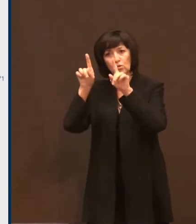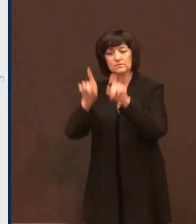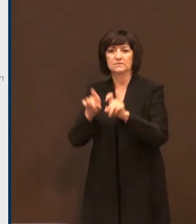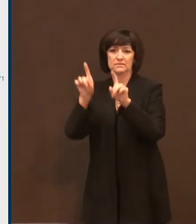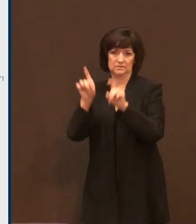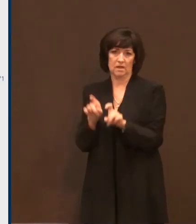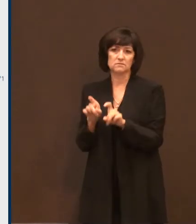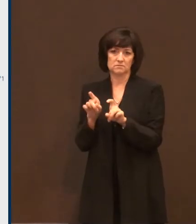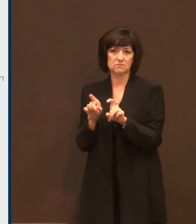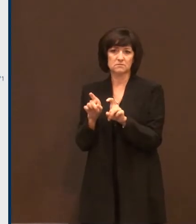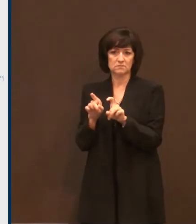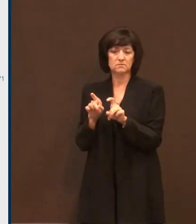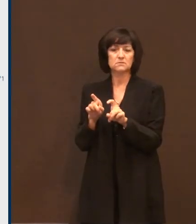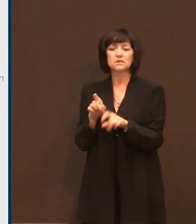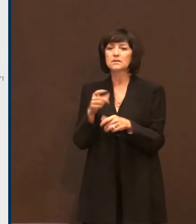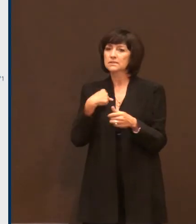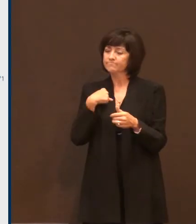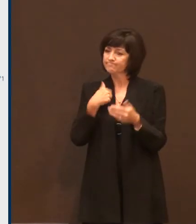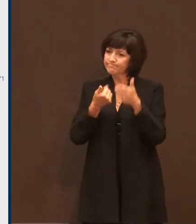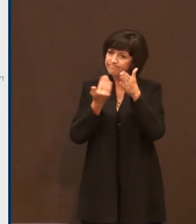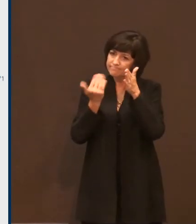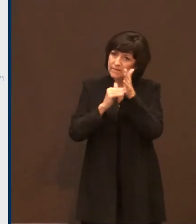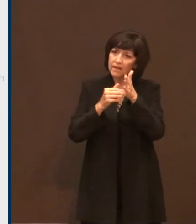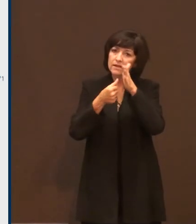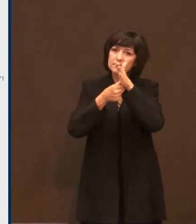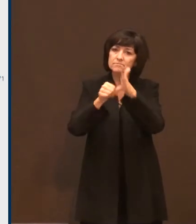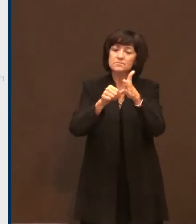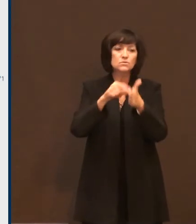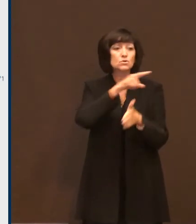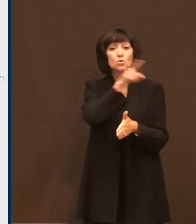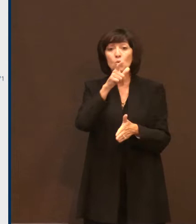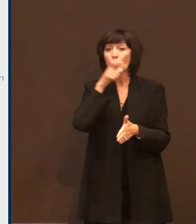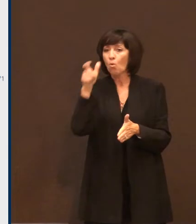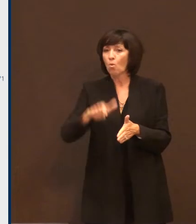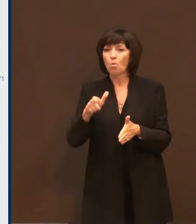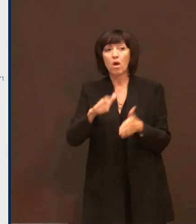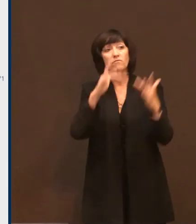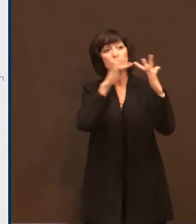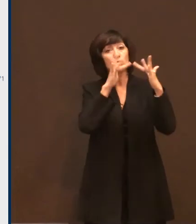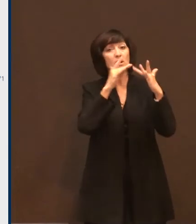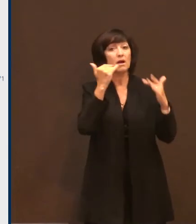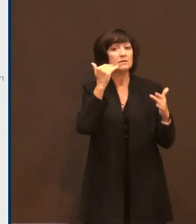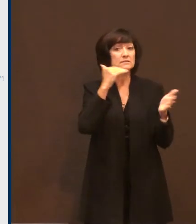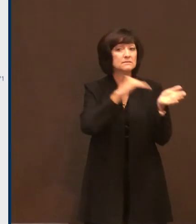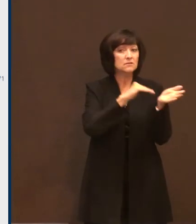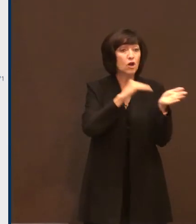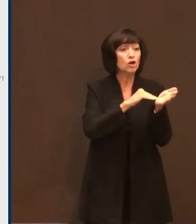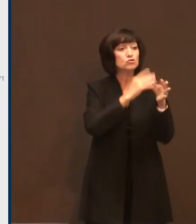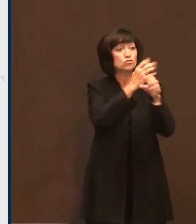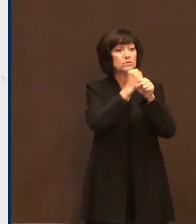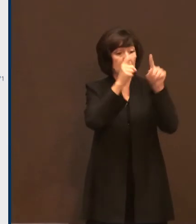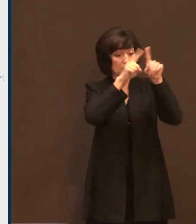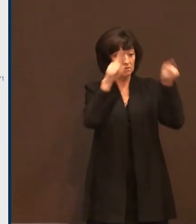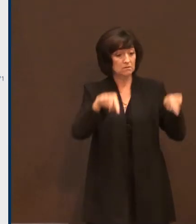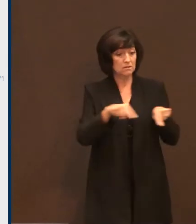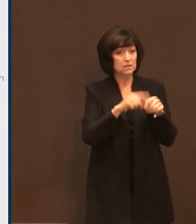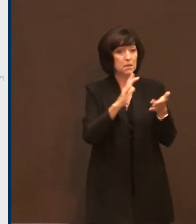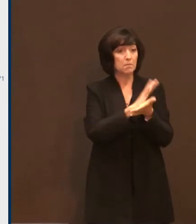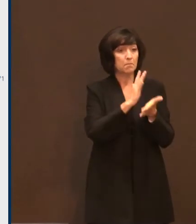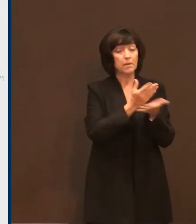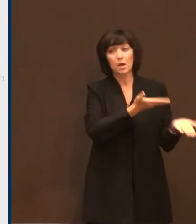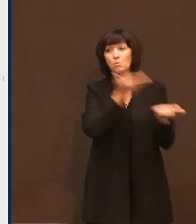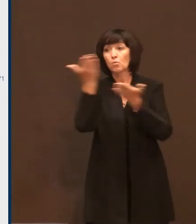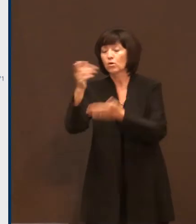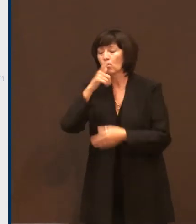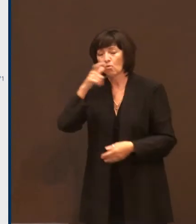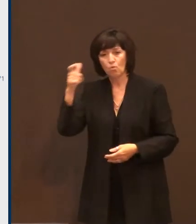a prescription or a script from a doctor to get tested. Most of the state-sponsored sites, or actually all of them,